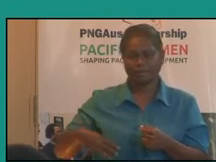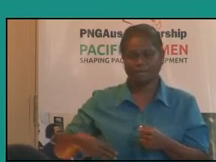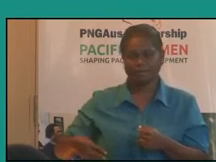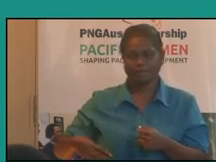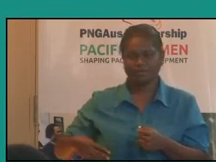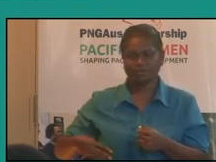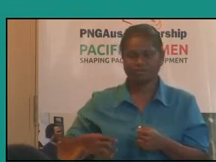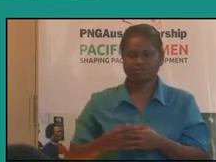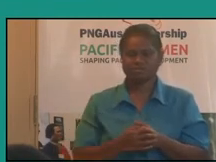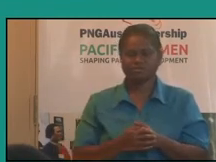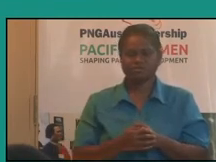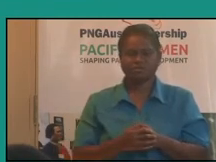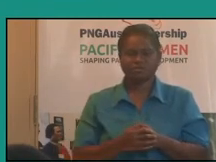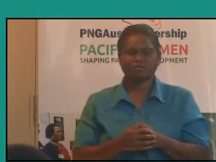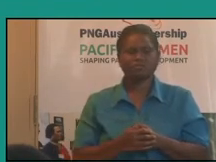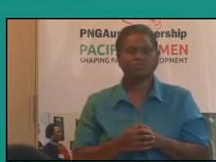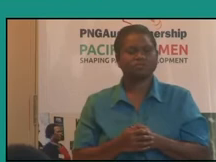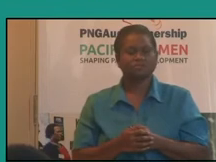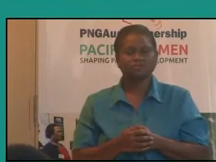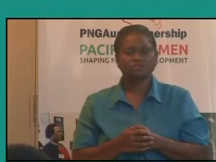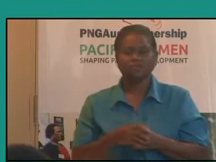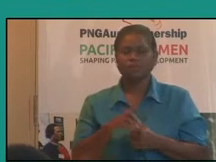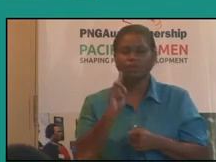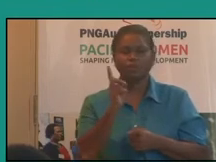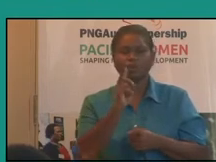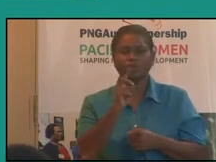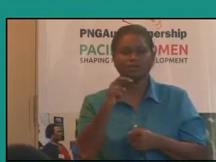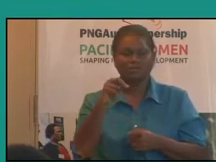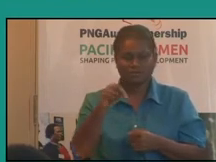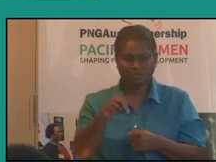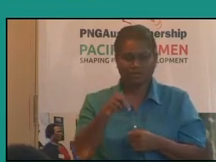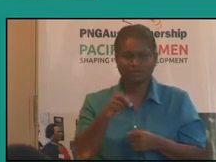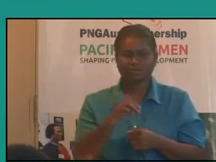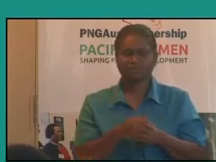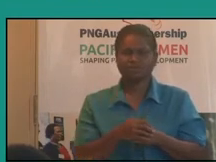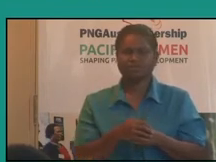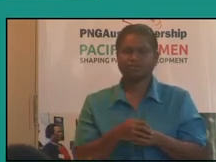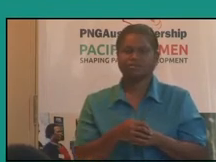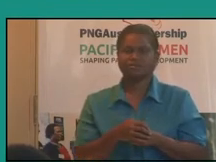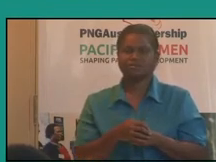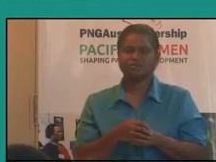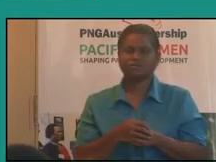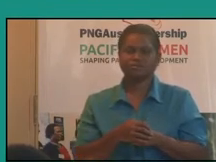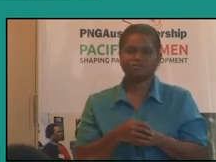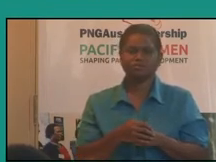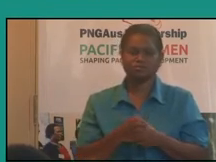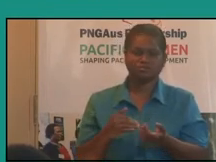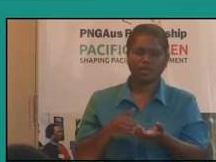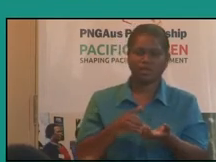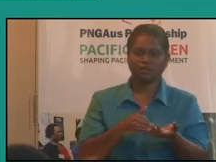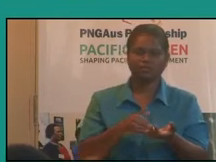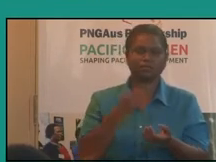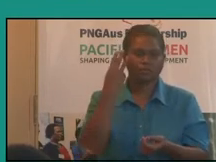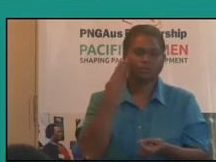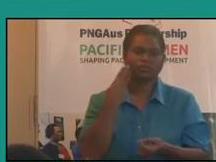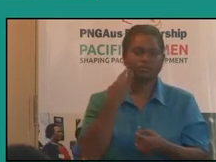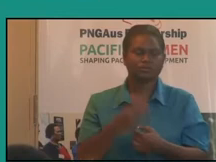What's required on the floor for the passage of these bills, Dr. Gelu? If you can give us an impression,